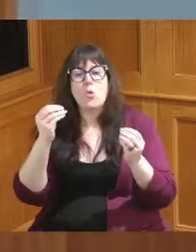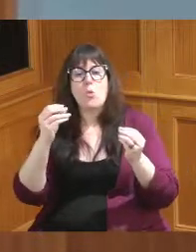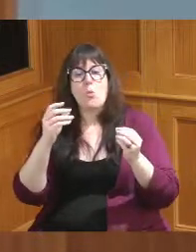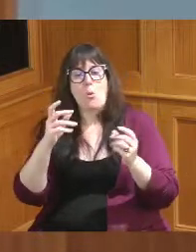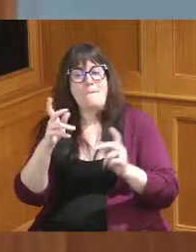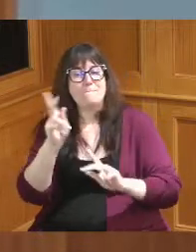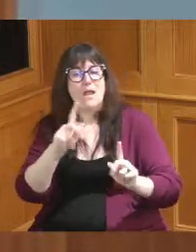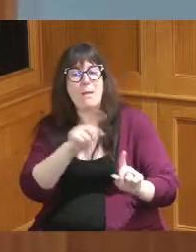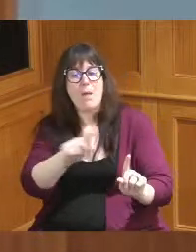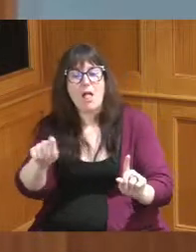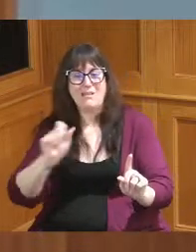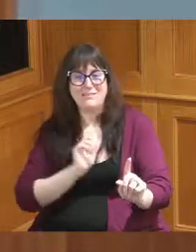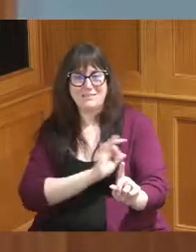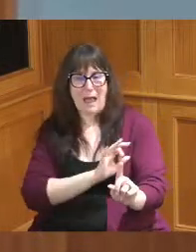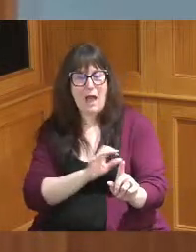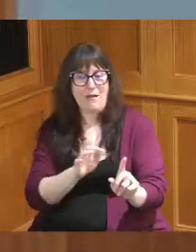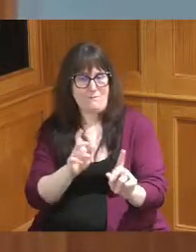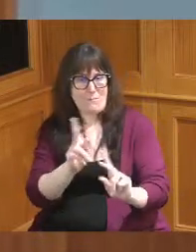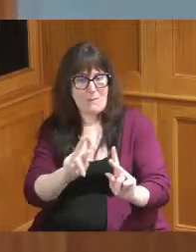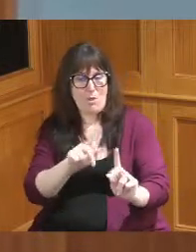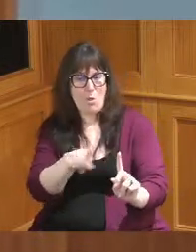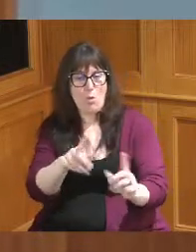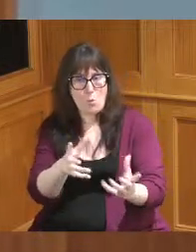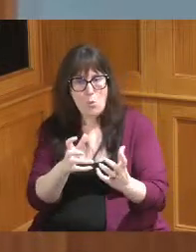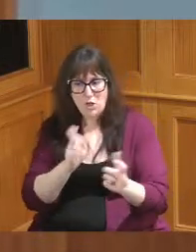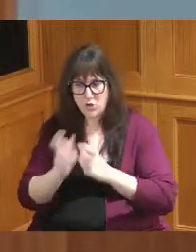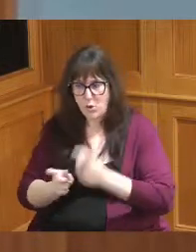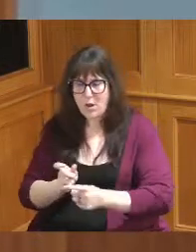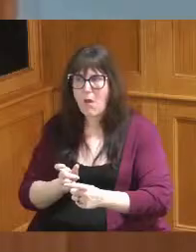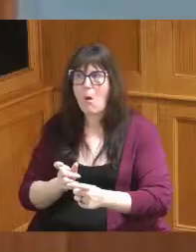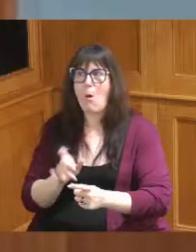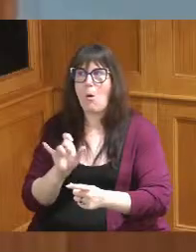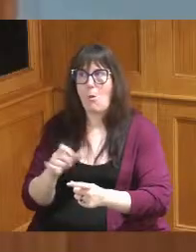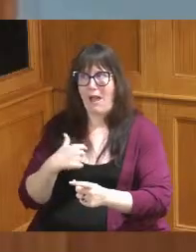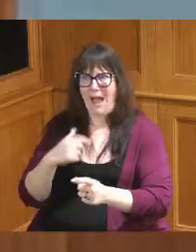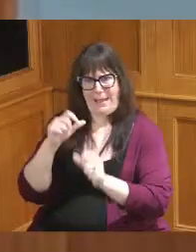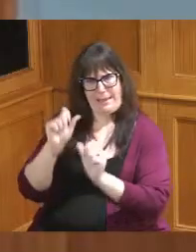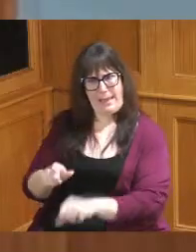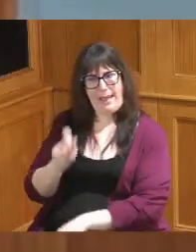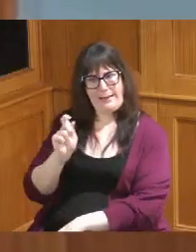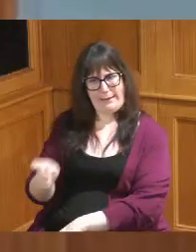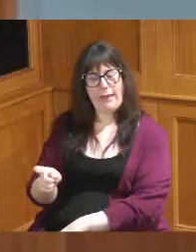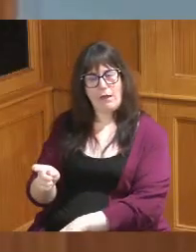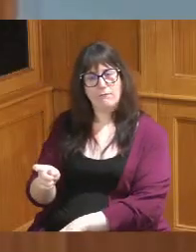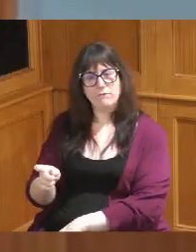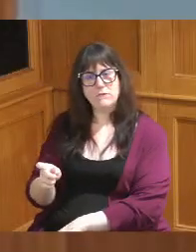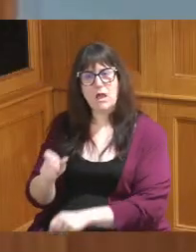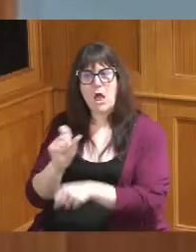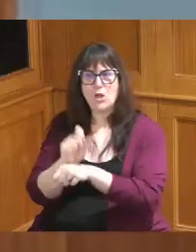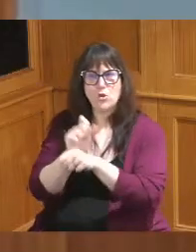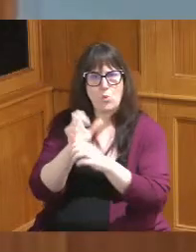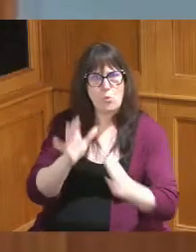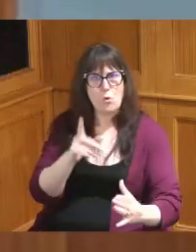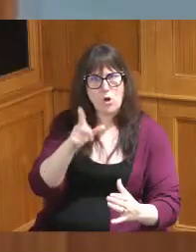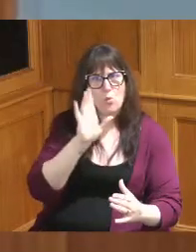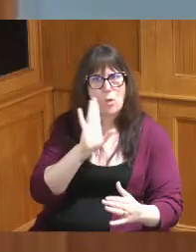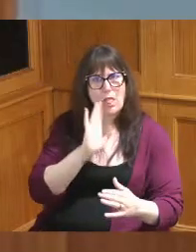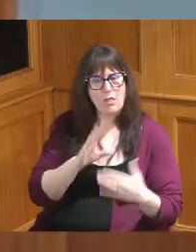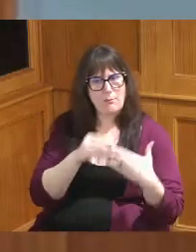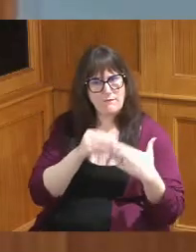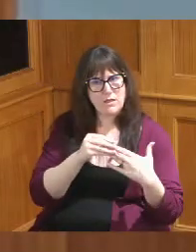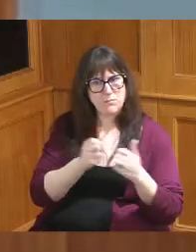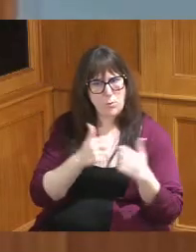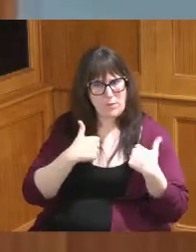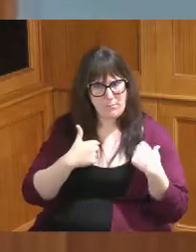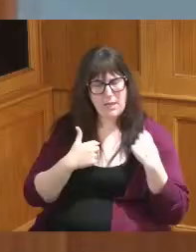for staff and workforce to understand that that is a gift that you can give and that your employer is going to be able to support